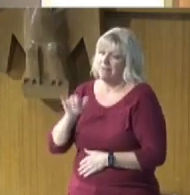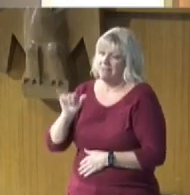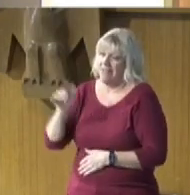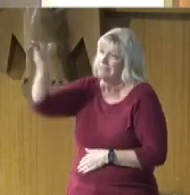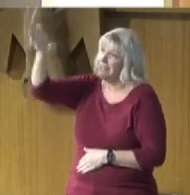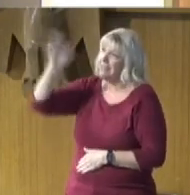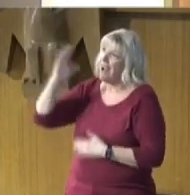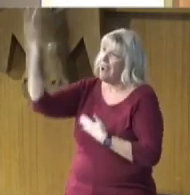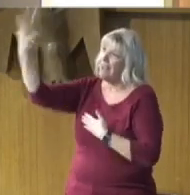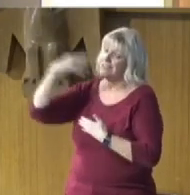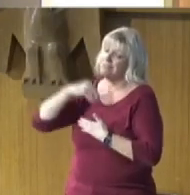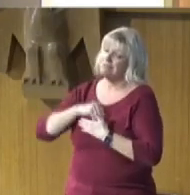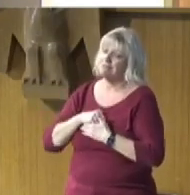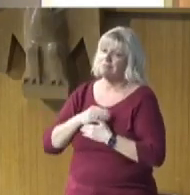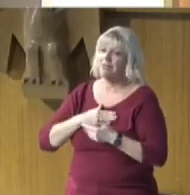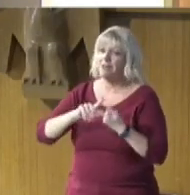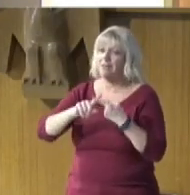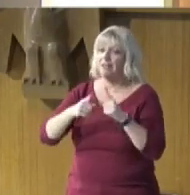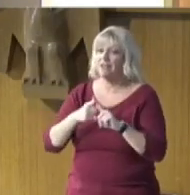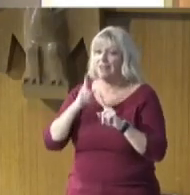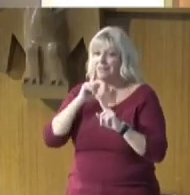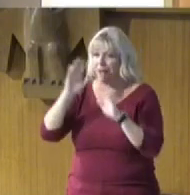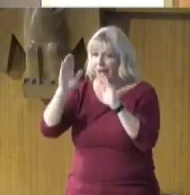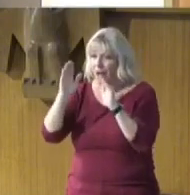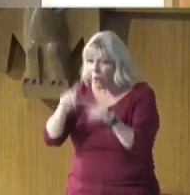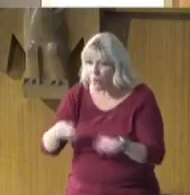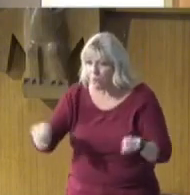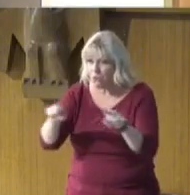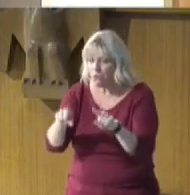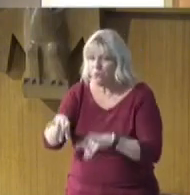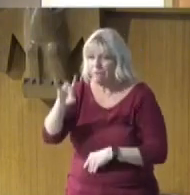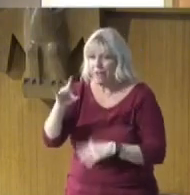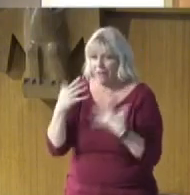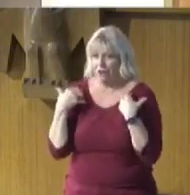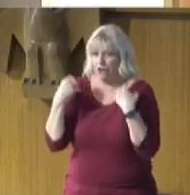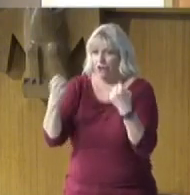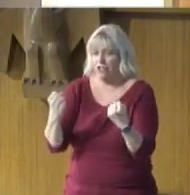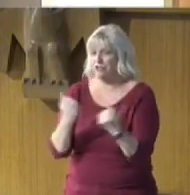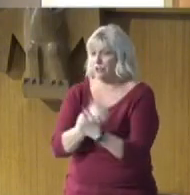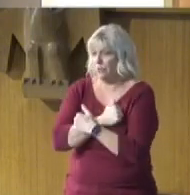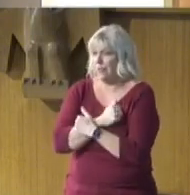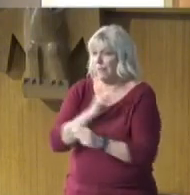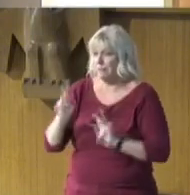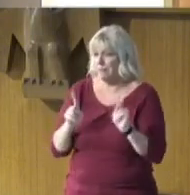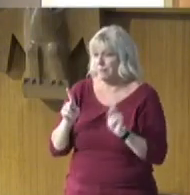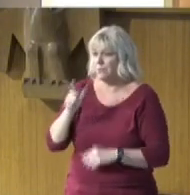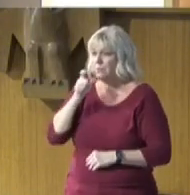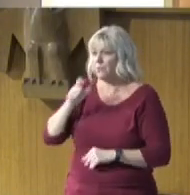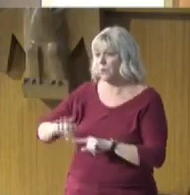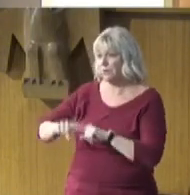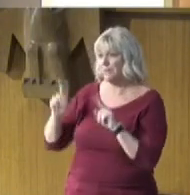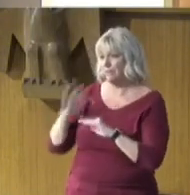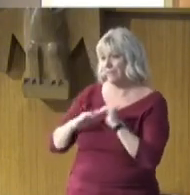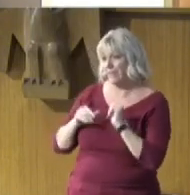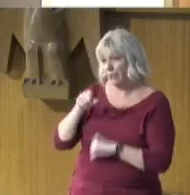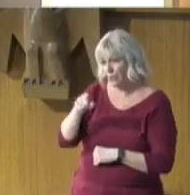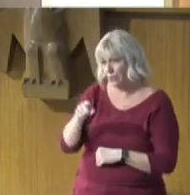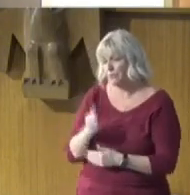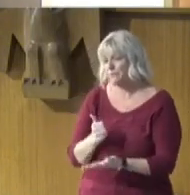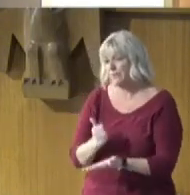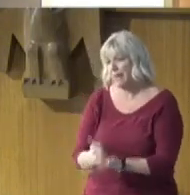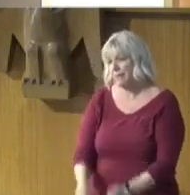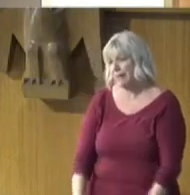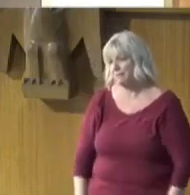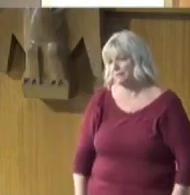God. My friends, may you find the courage to love the people who are not like you. Amen.